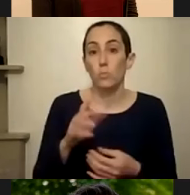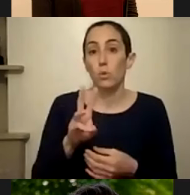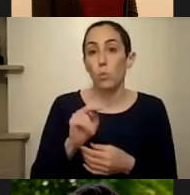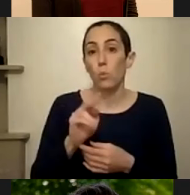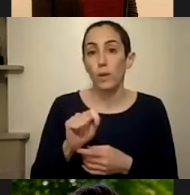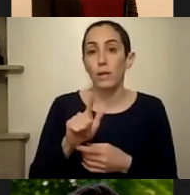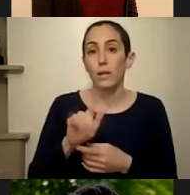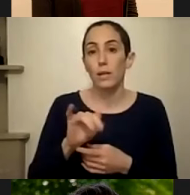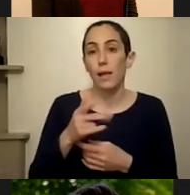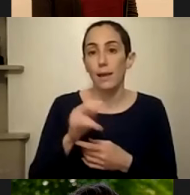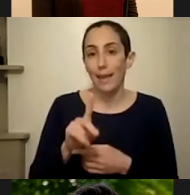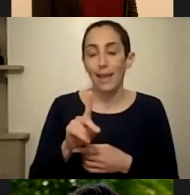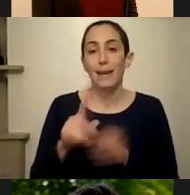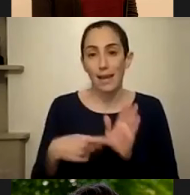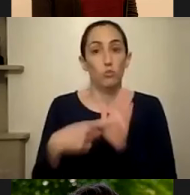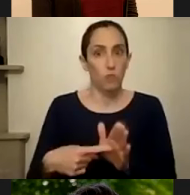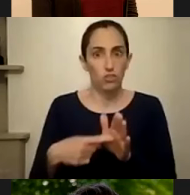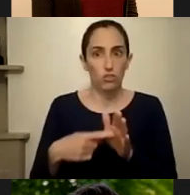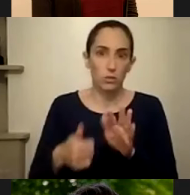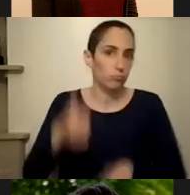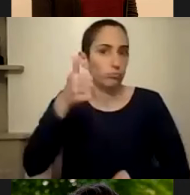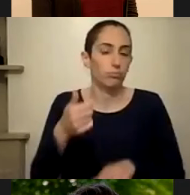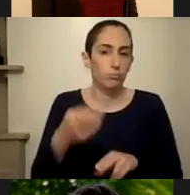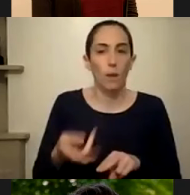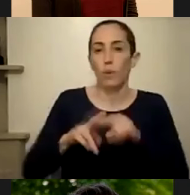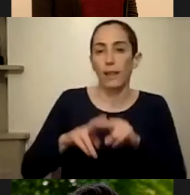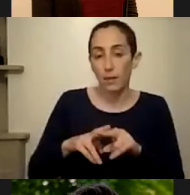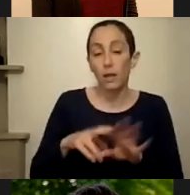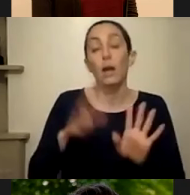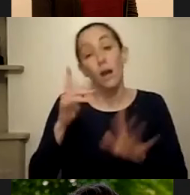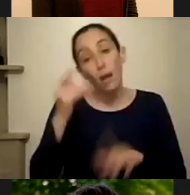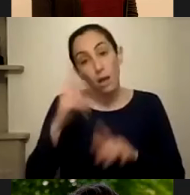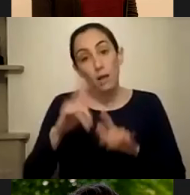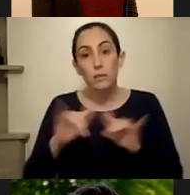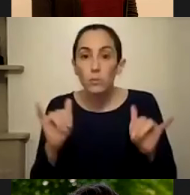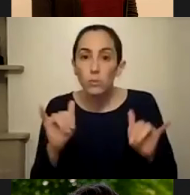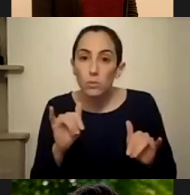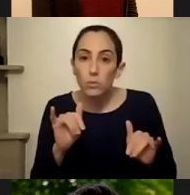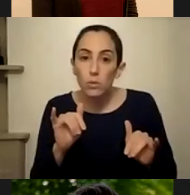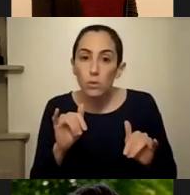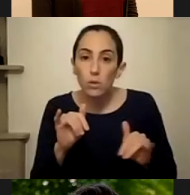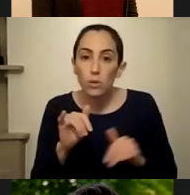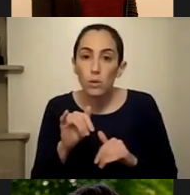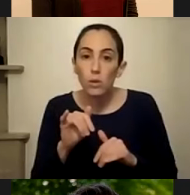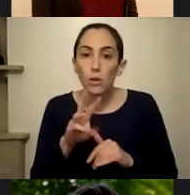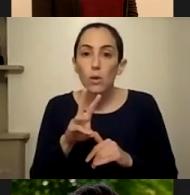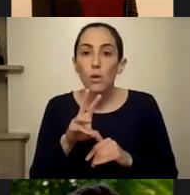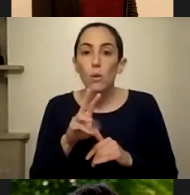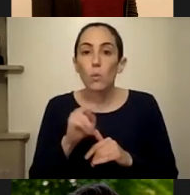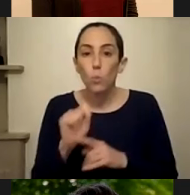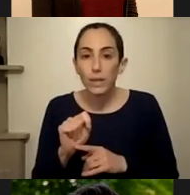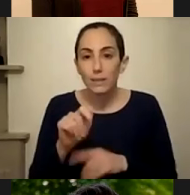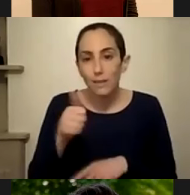being upregulated. On the other hand, Wnt antagonist, the DKK1 and WIF1, has been